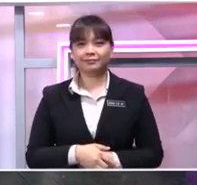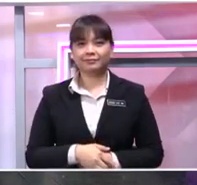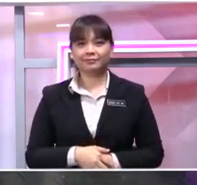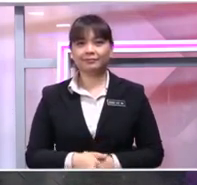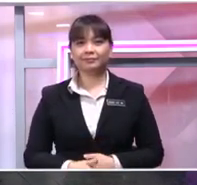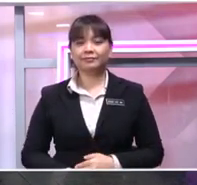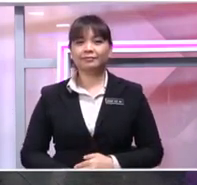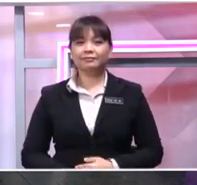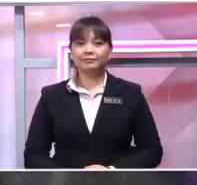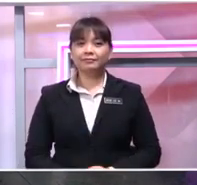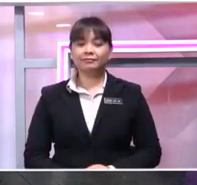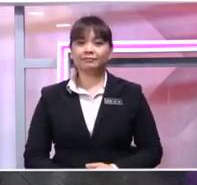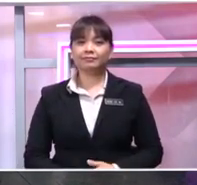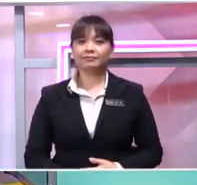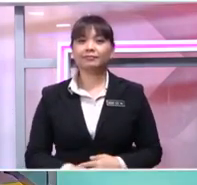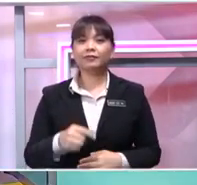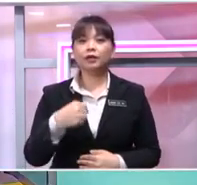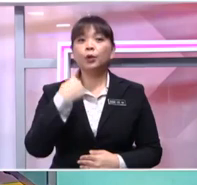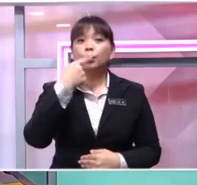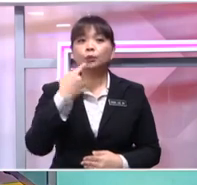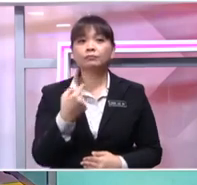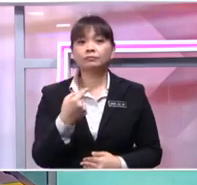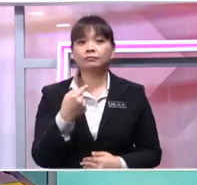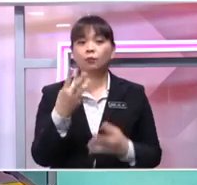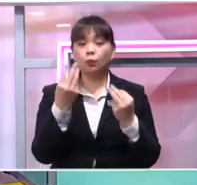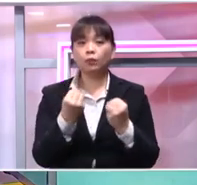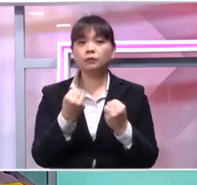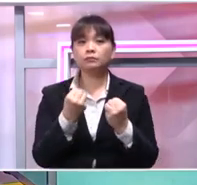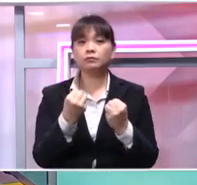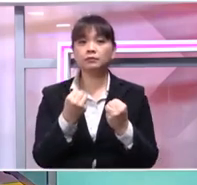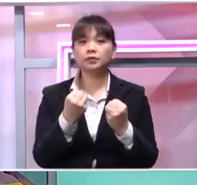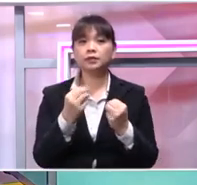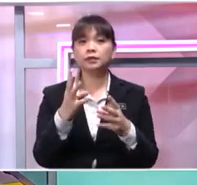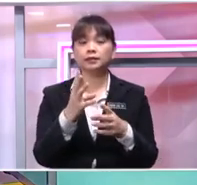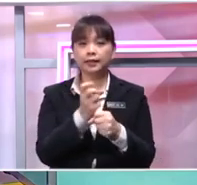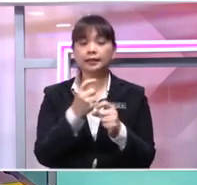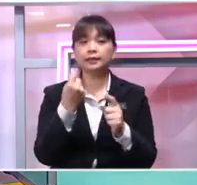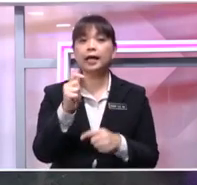right. Okay, highlights. Who got that? Who got the highlight word?